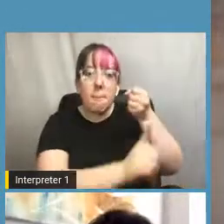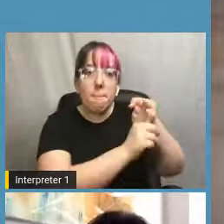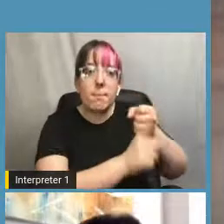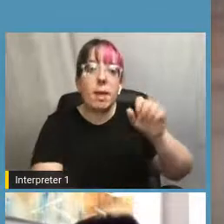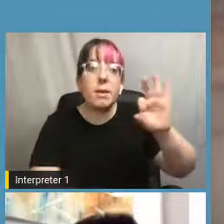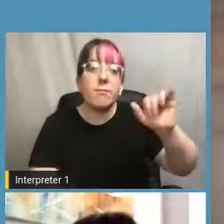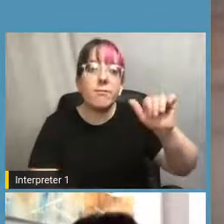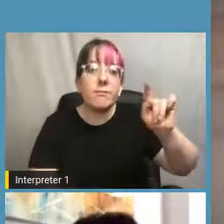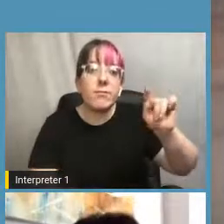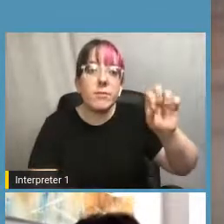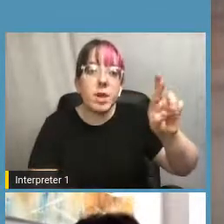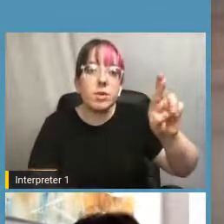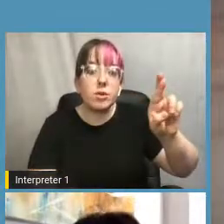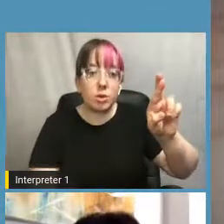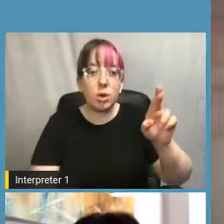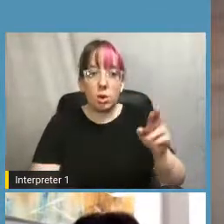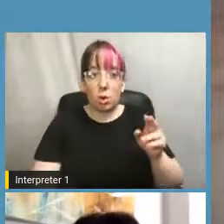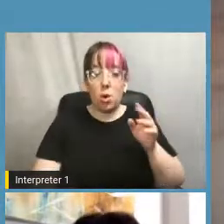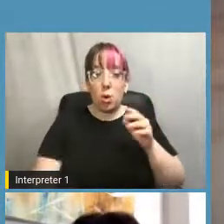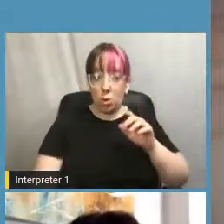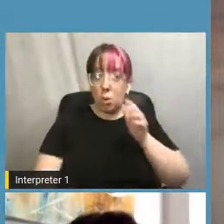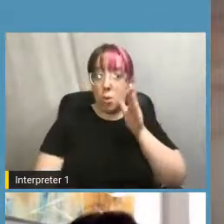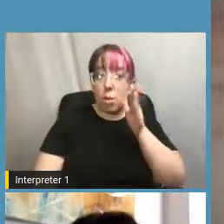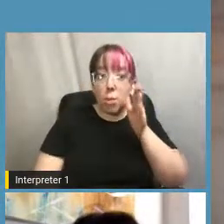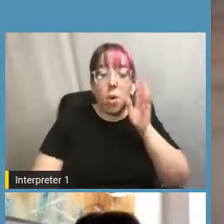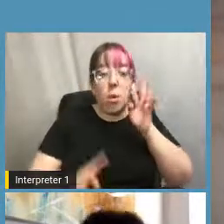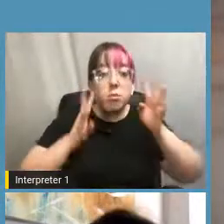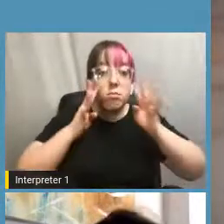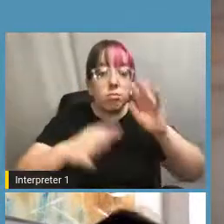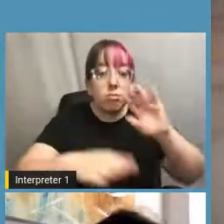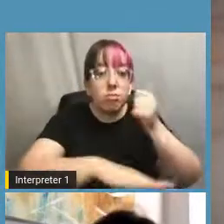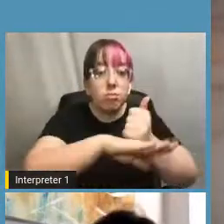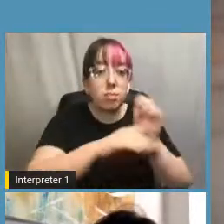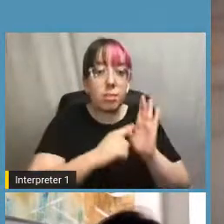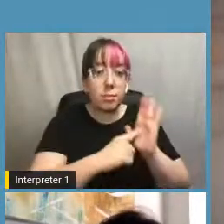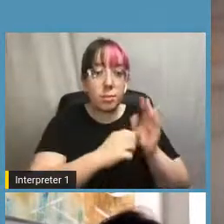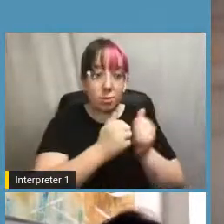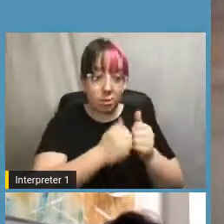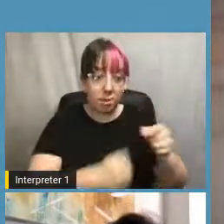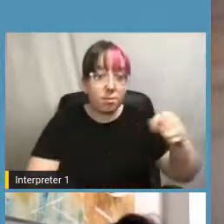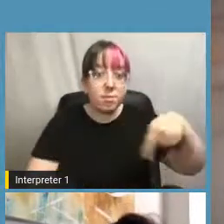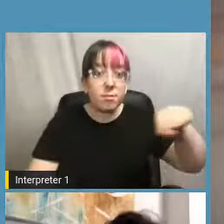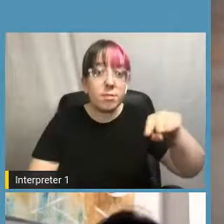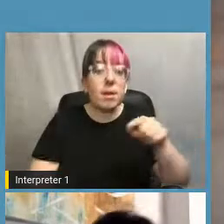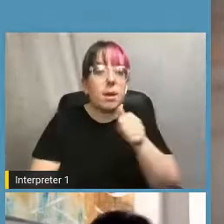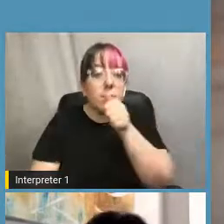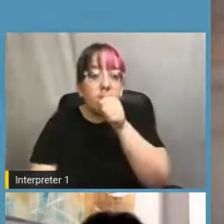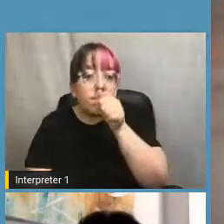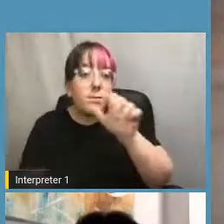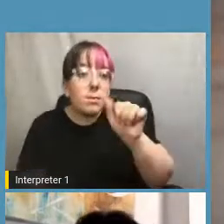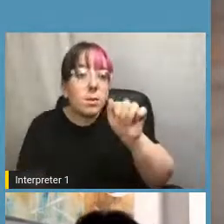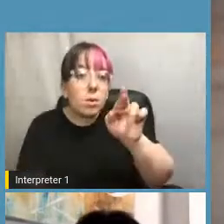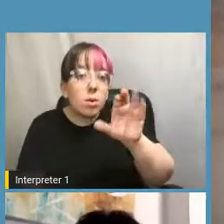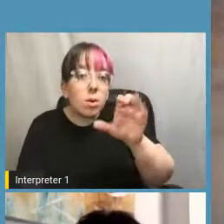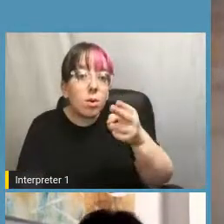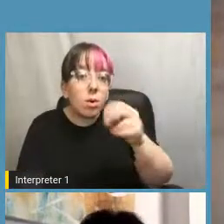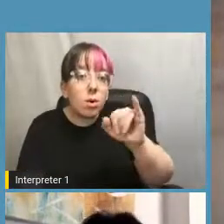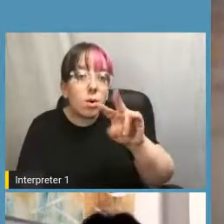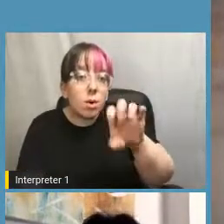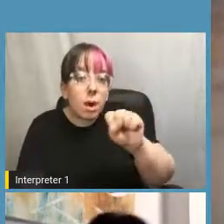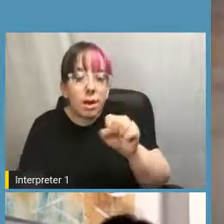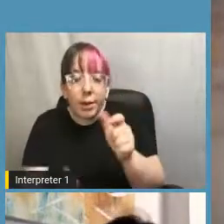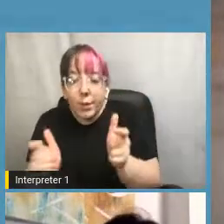with these things. So for example, the digitizing hidden collections and archives, again, it specializes in small museums that want to digitize